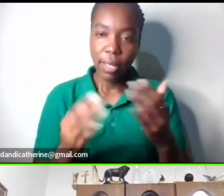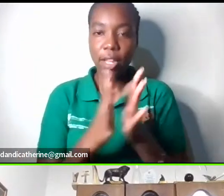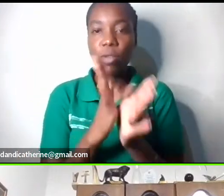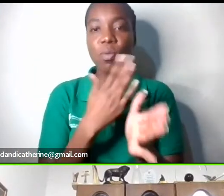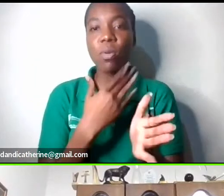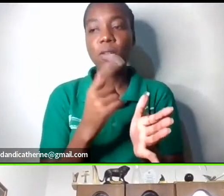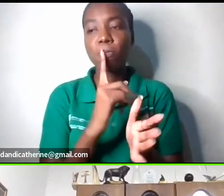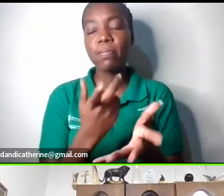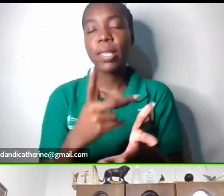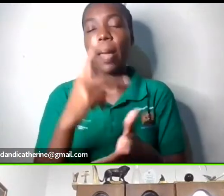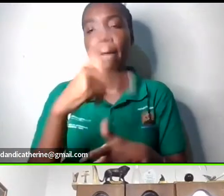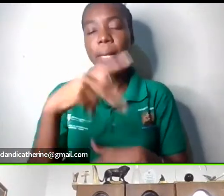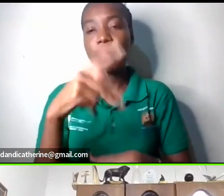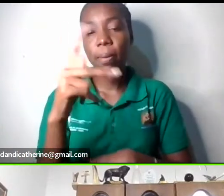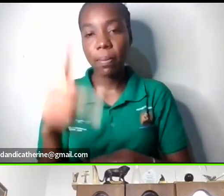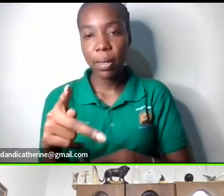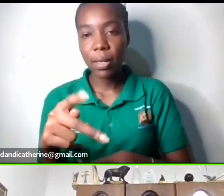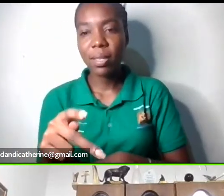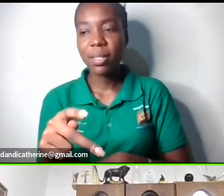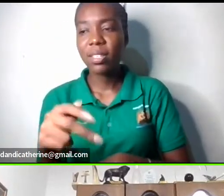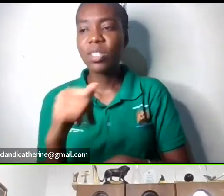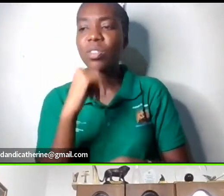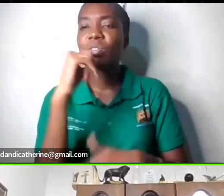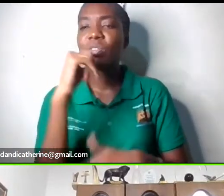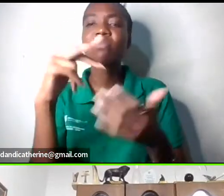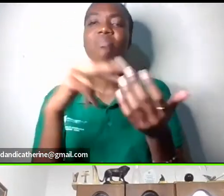public-private partnership doesn't mean that the money must